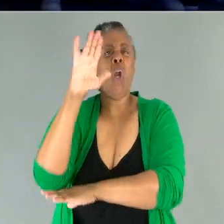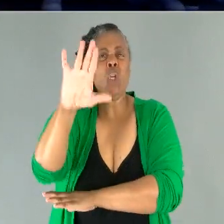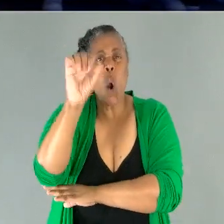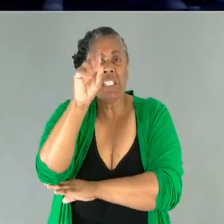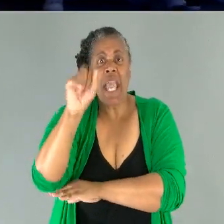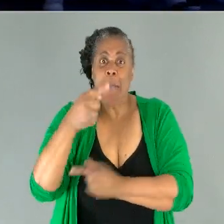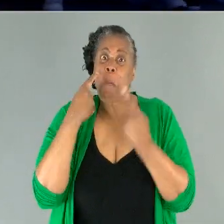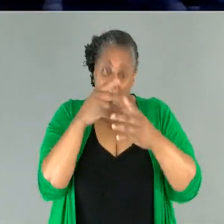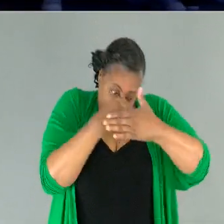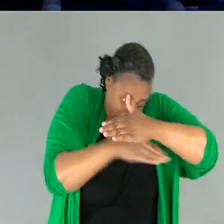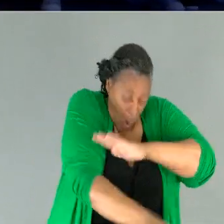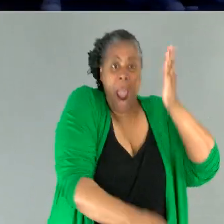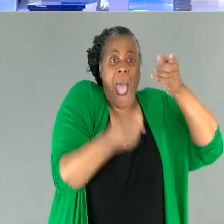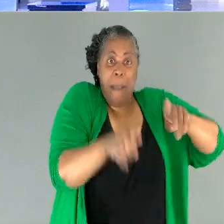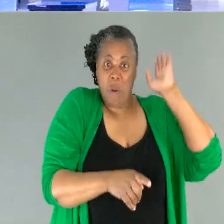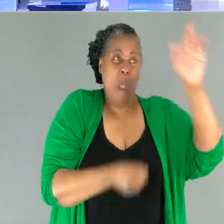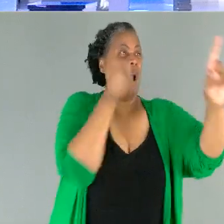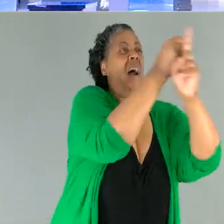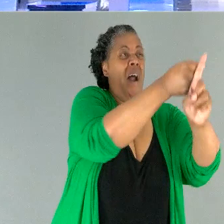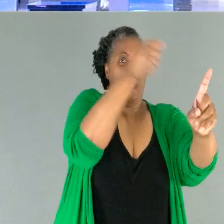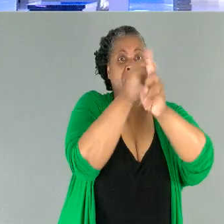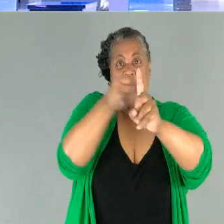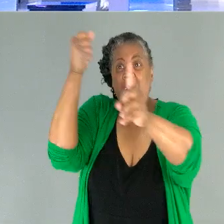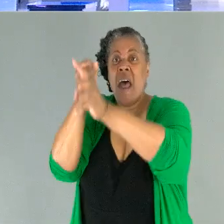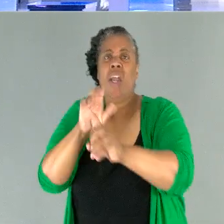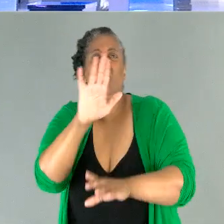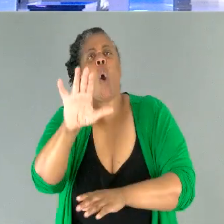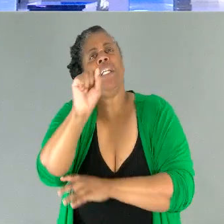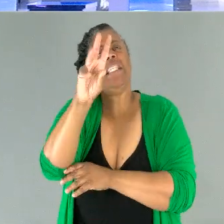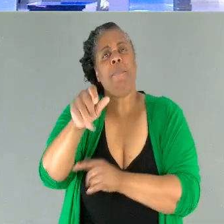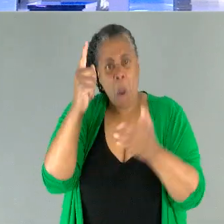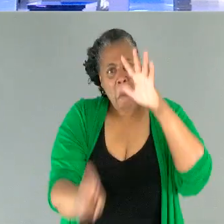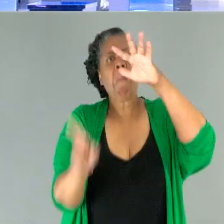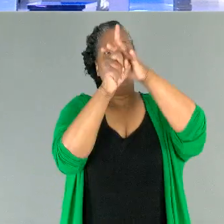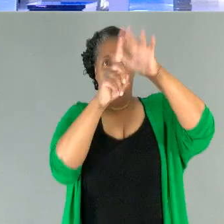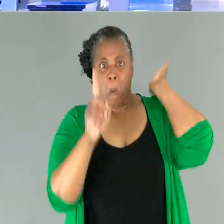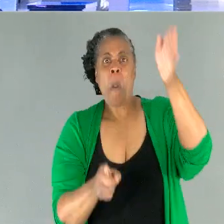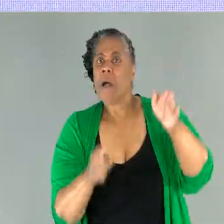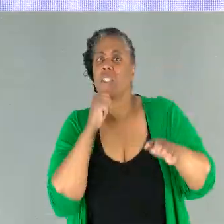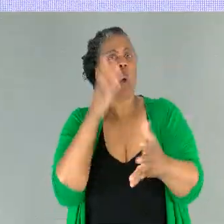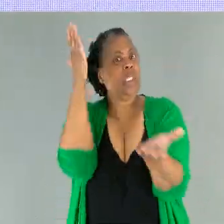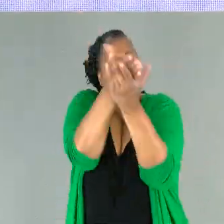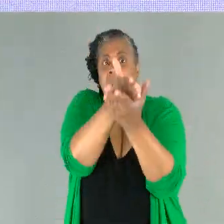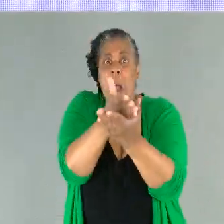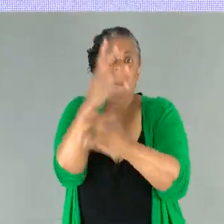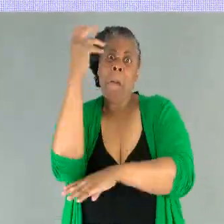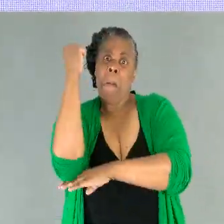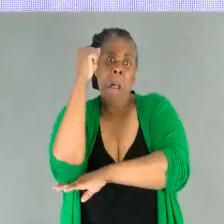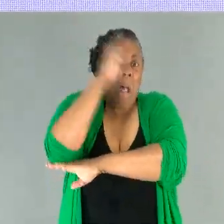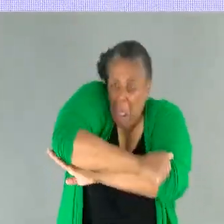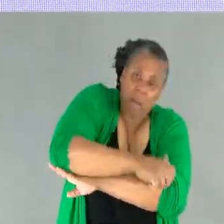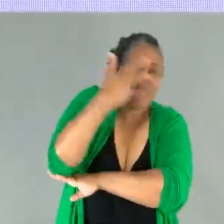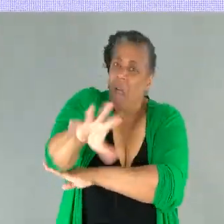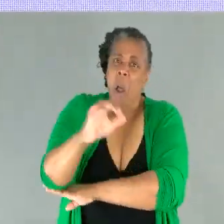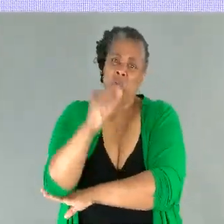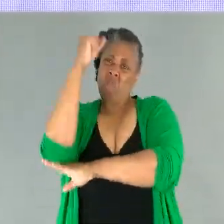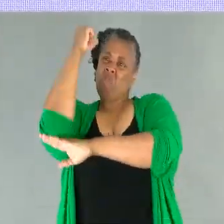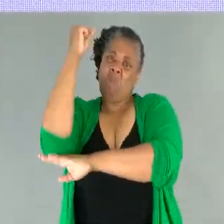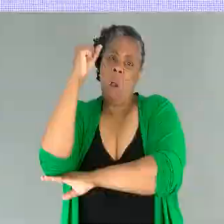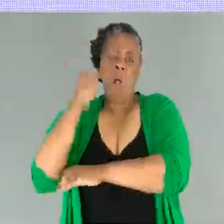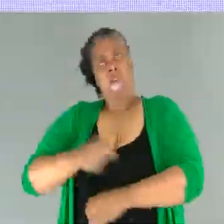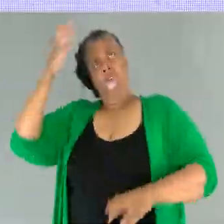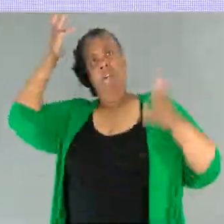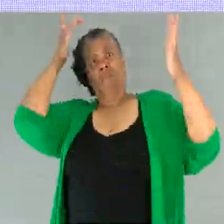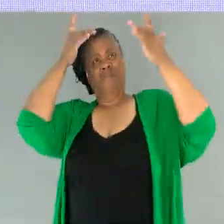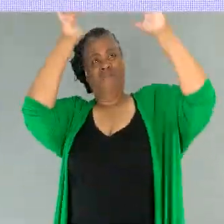coming. Don't stop praying. Your Samuel is coming. Don't stop praying. Don't give up. Don't throw in the